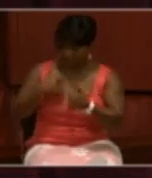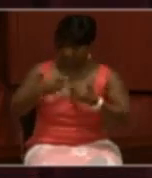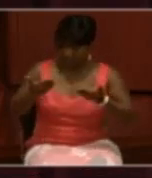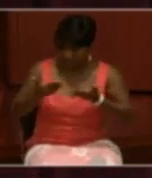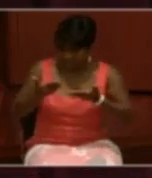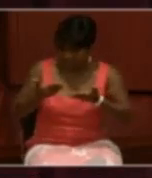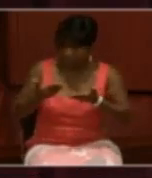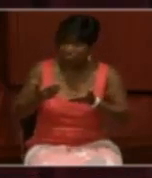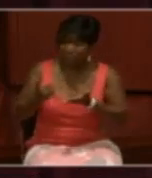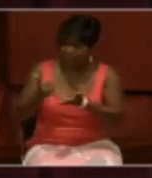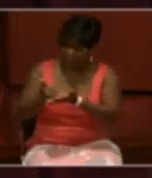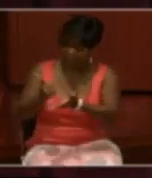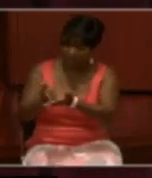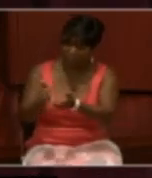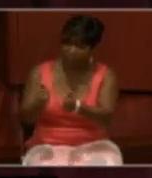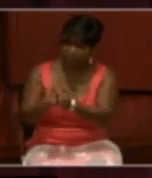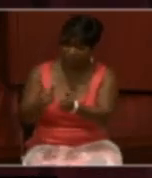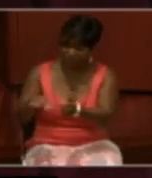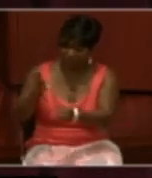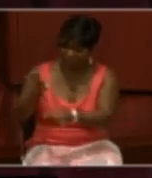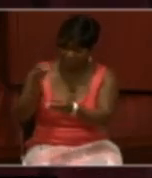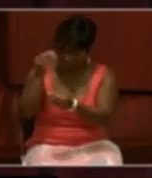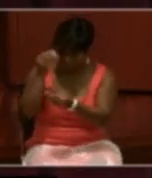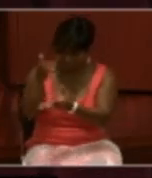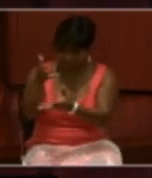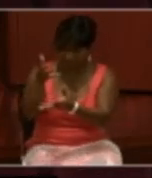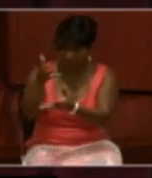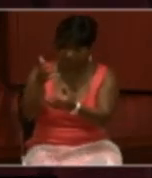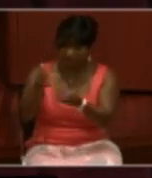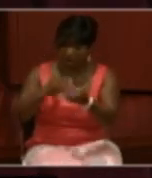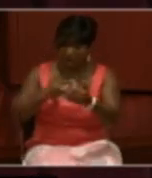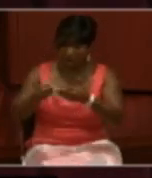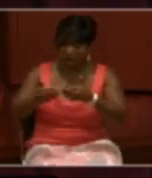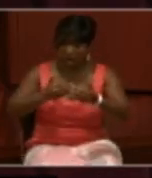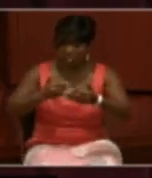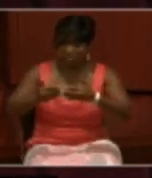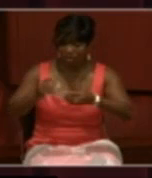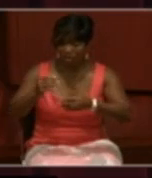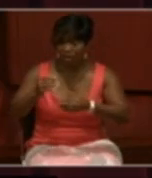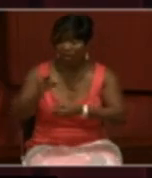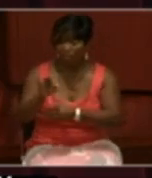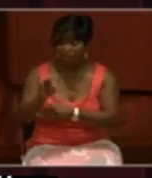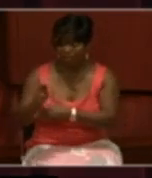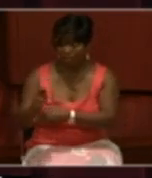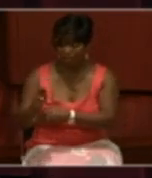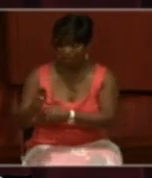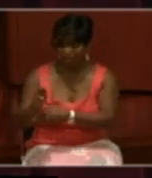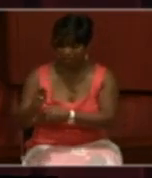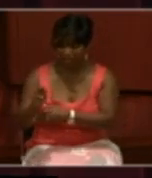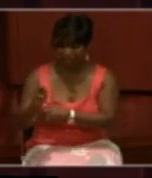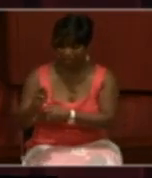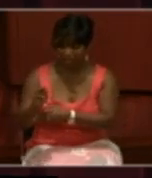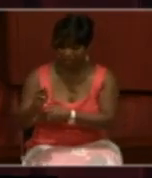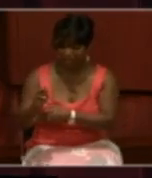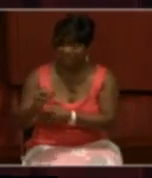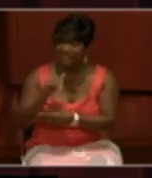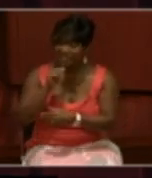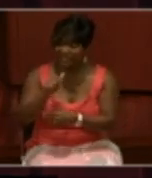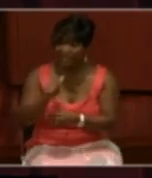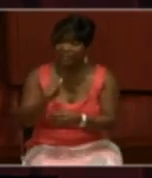of fill in that gap. Now, although the Freedman's Bank was initially